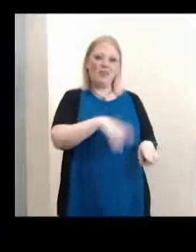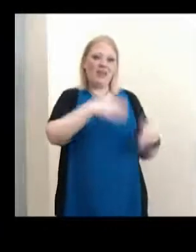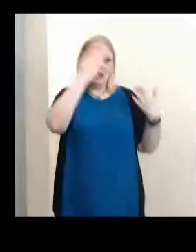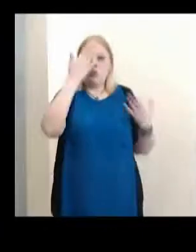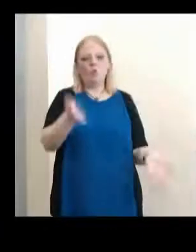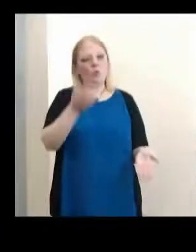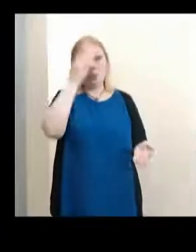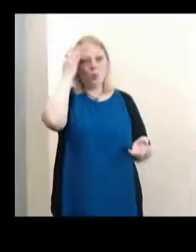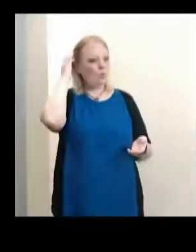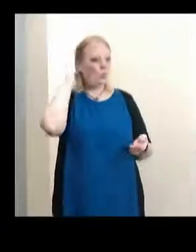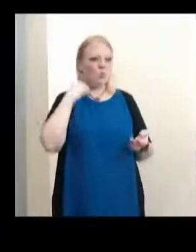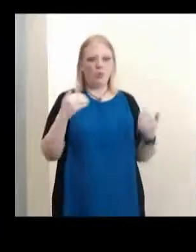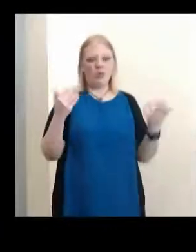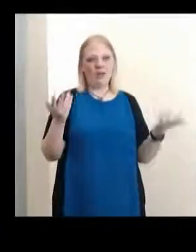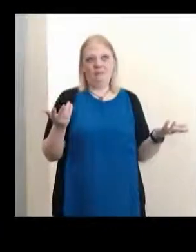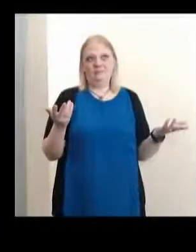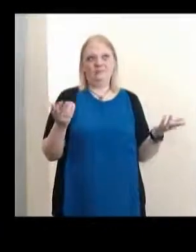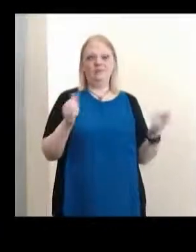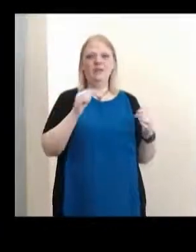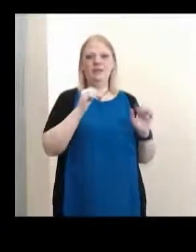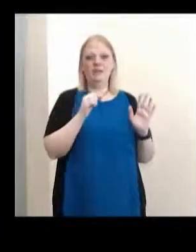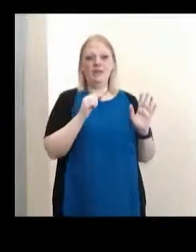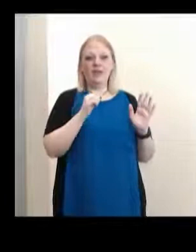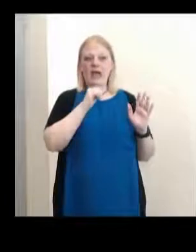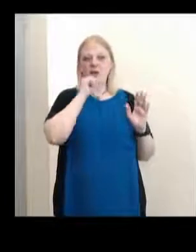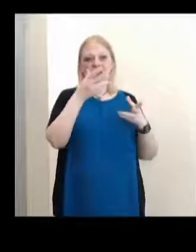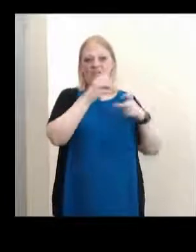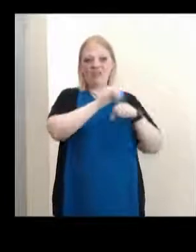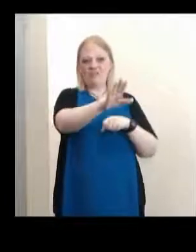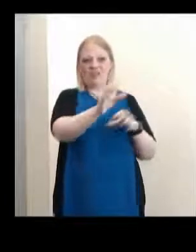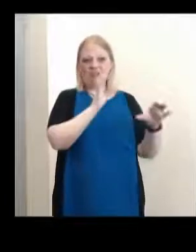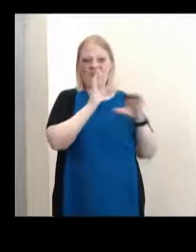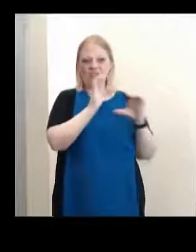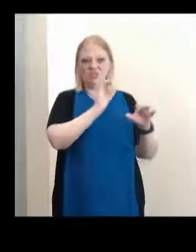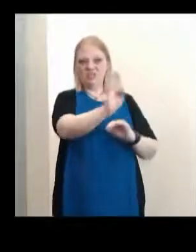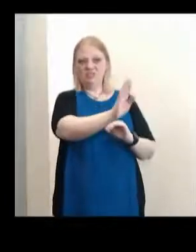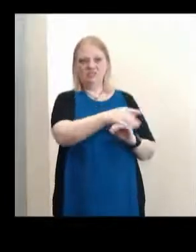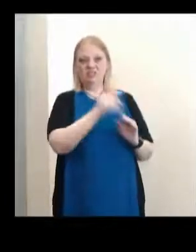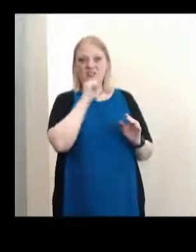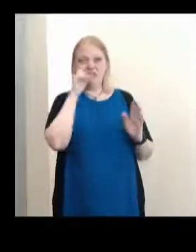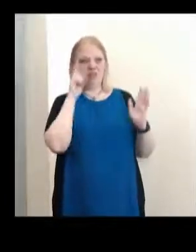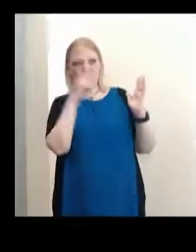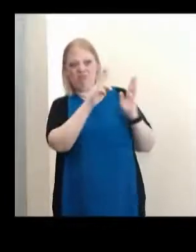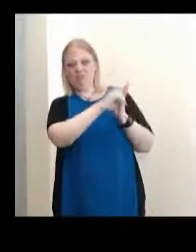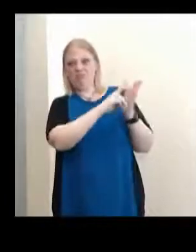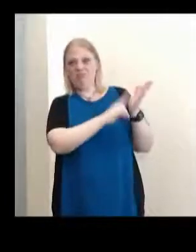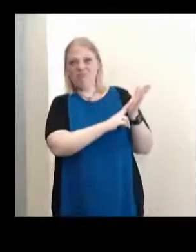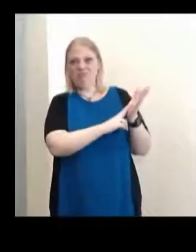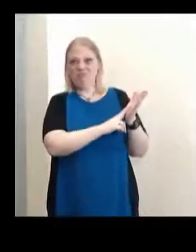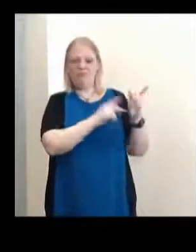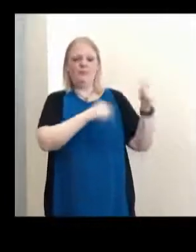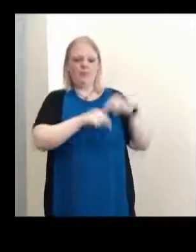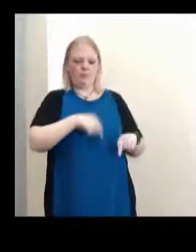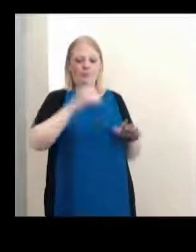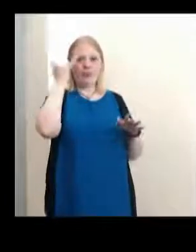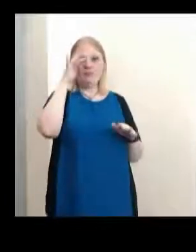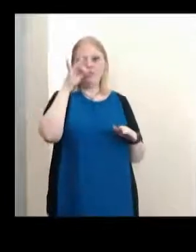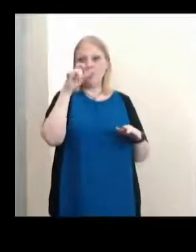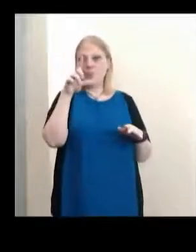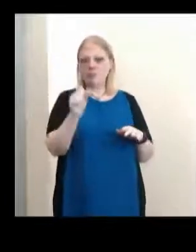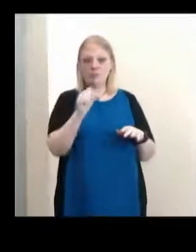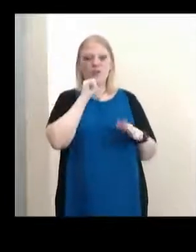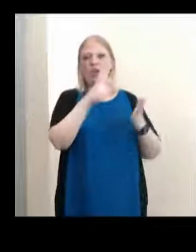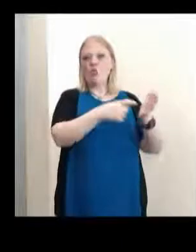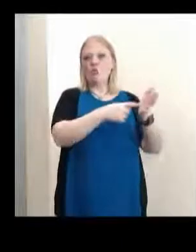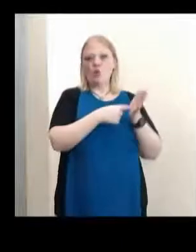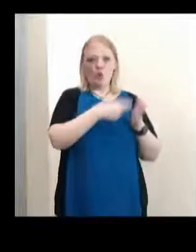know. I'm not privy to the conversations, nor have seen the contract. Erie County, let me backtrack. The Buffalo Bills are not